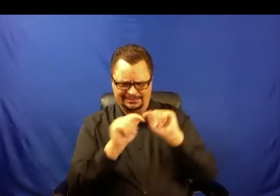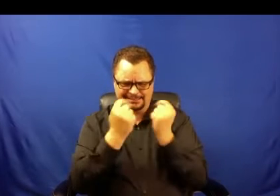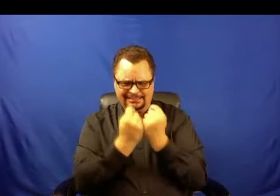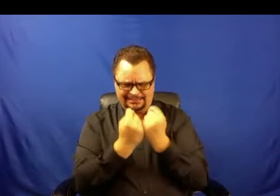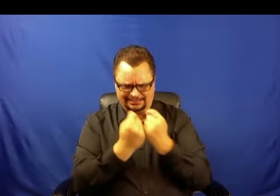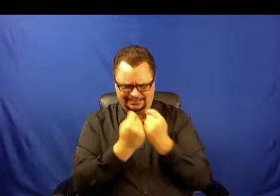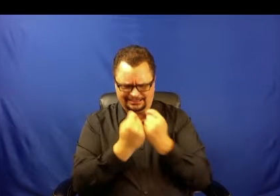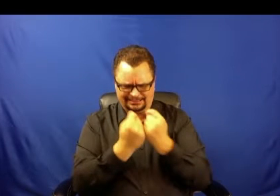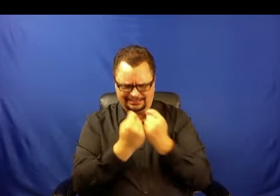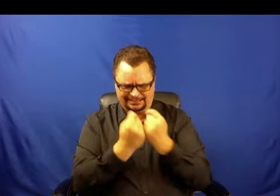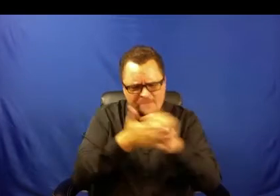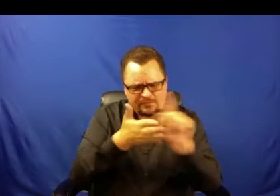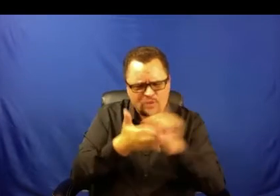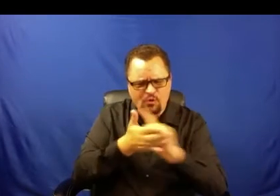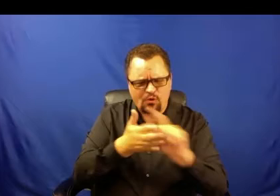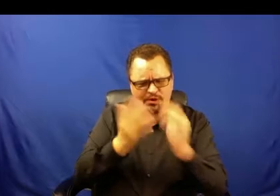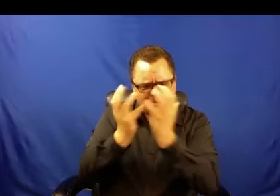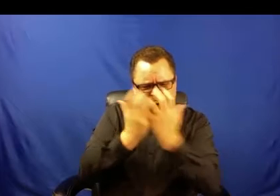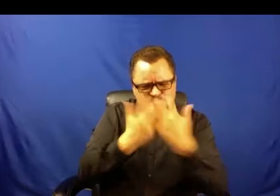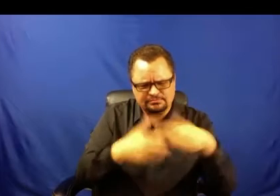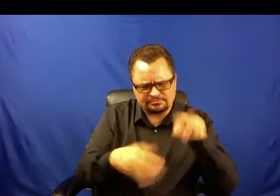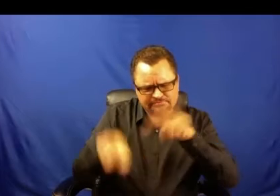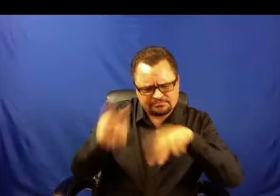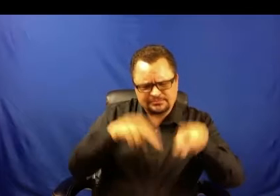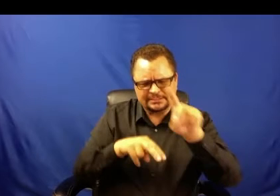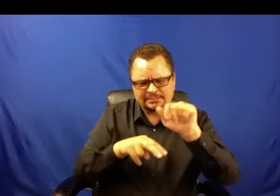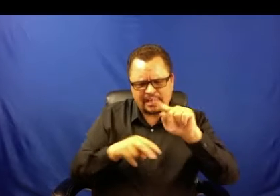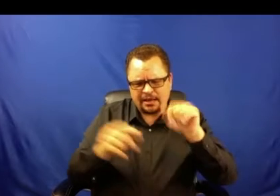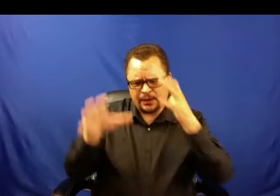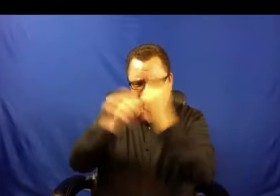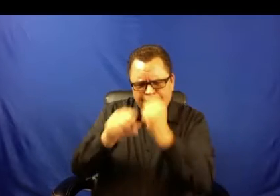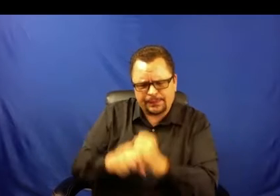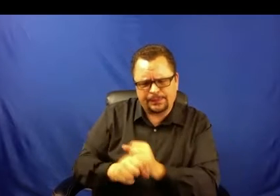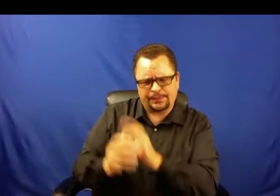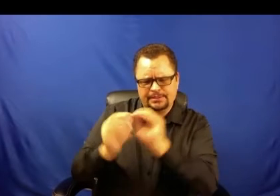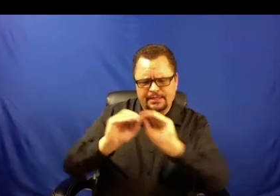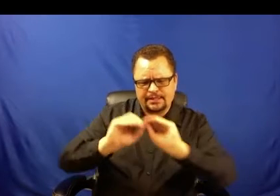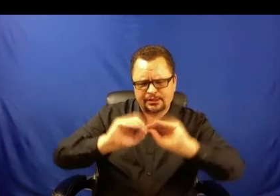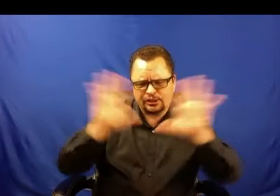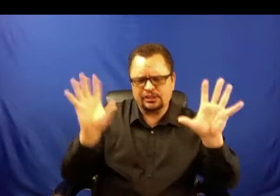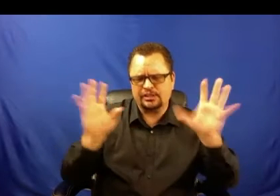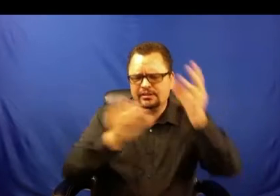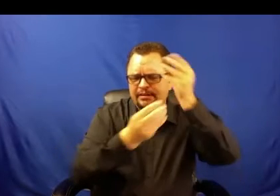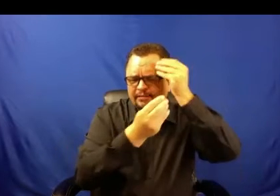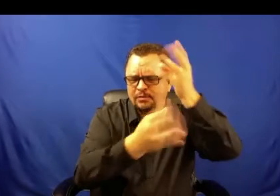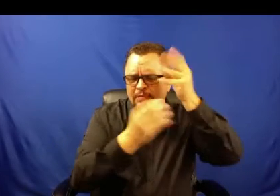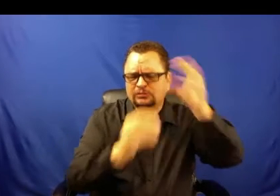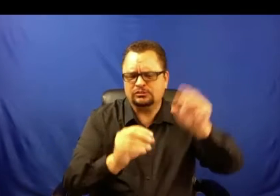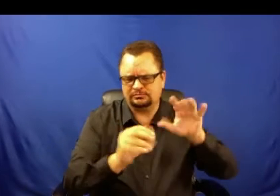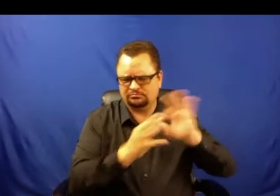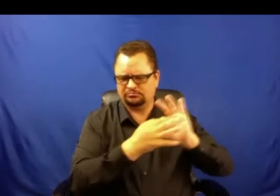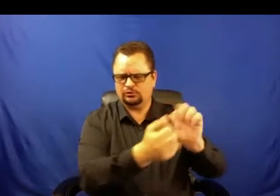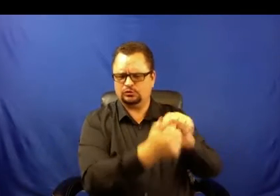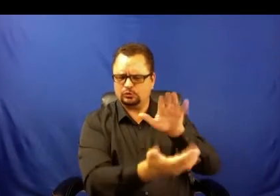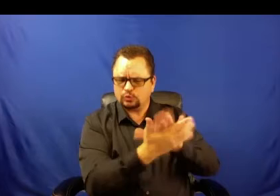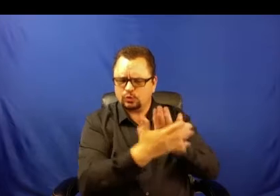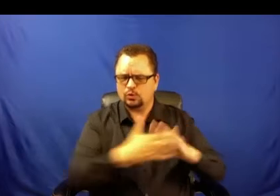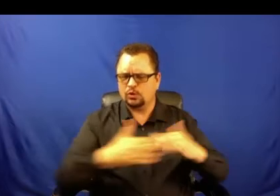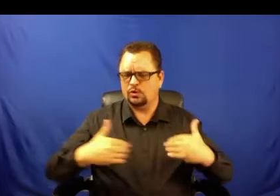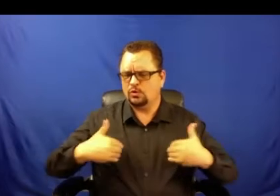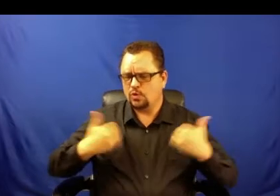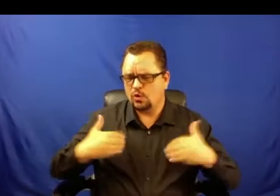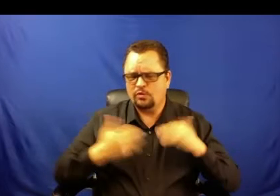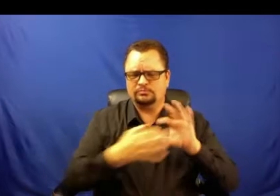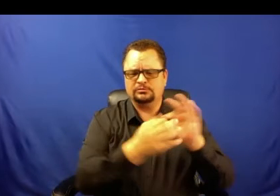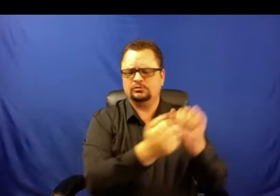data regarding youth and school-related issues that we then send out to our school partners so that they are able to